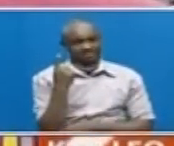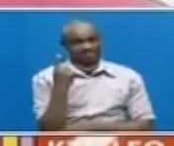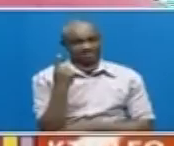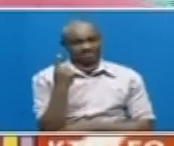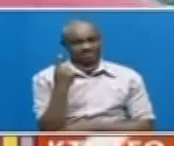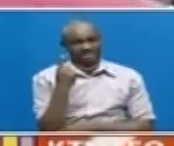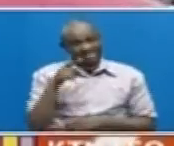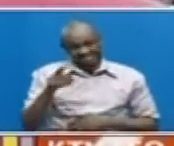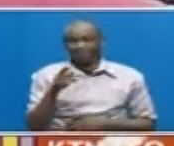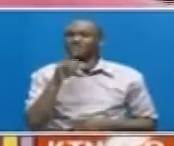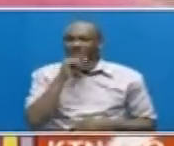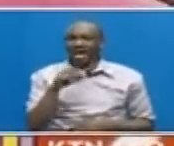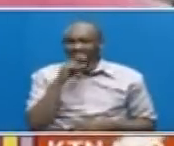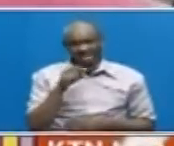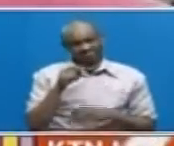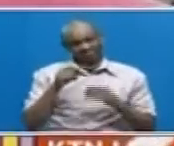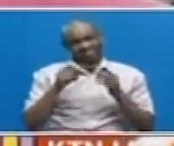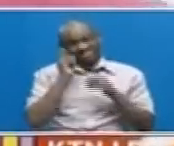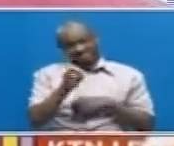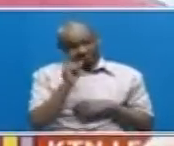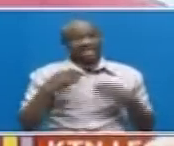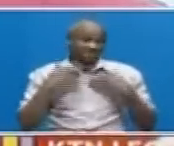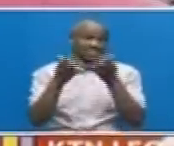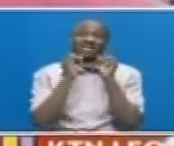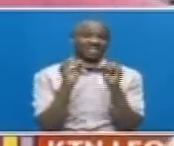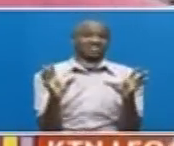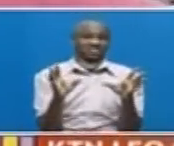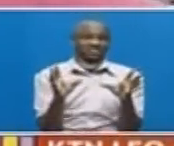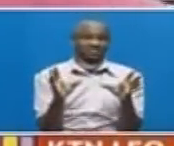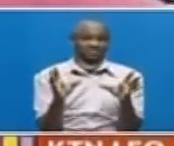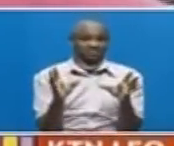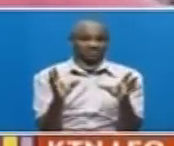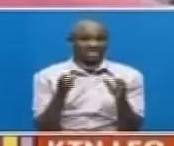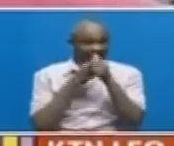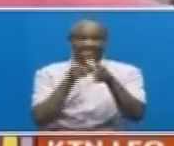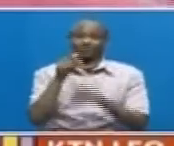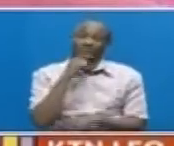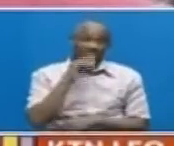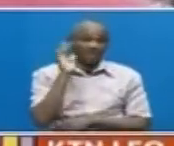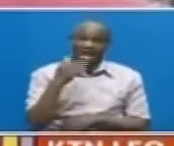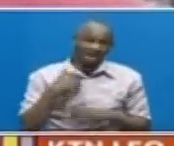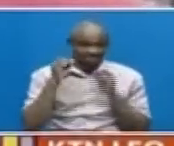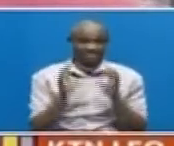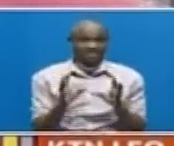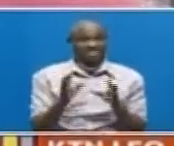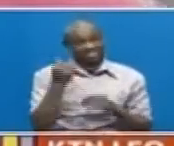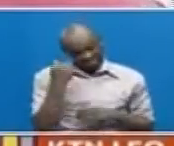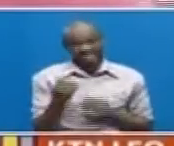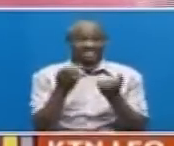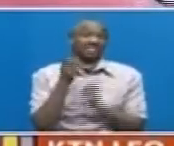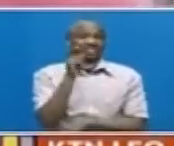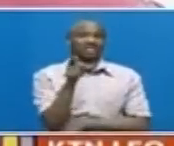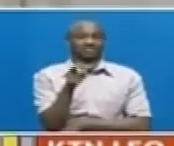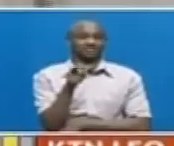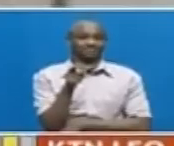she lacks the fatherly discipline and fatherly guidance that a child needs to fit